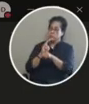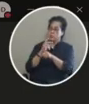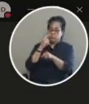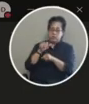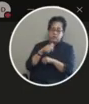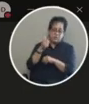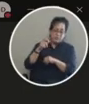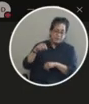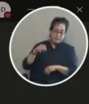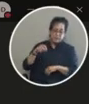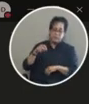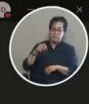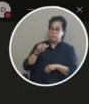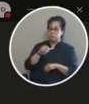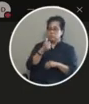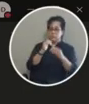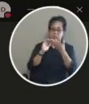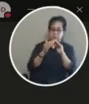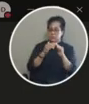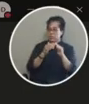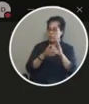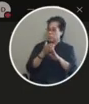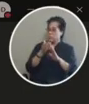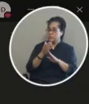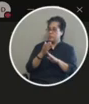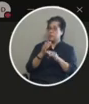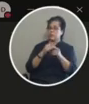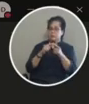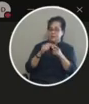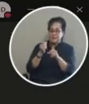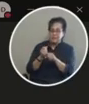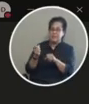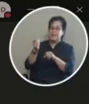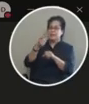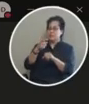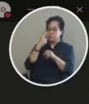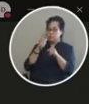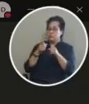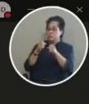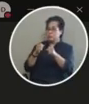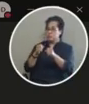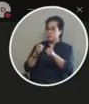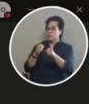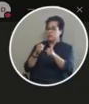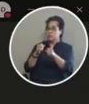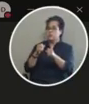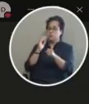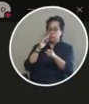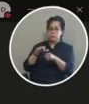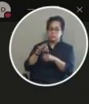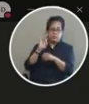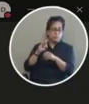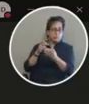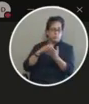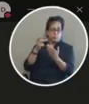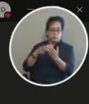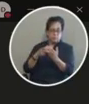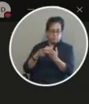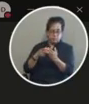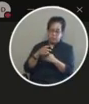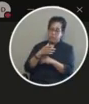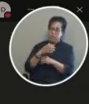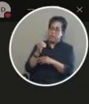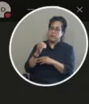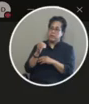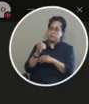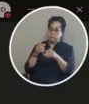for other needs as part of the city operation, then next year's allocation for streets would basically pick up the program where we left it off.